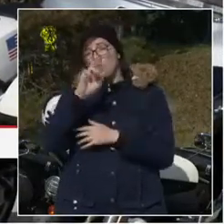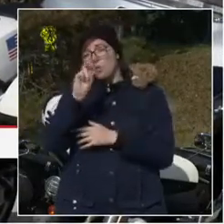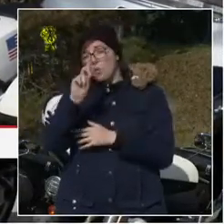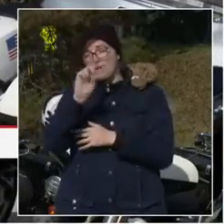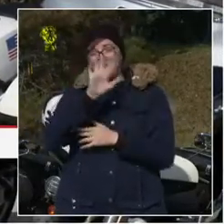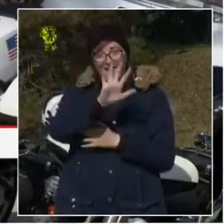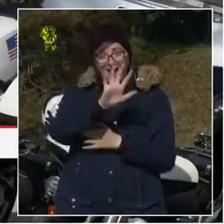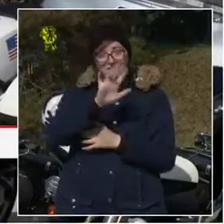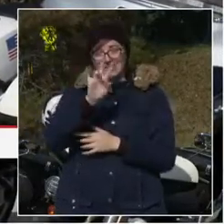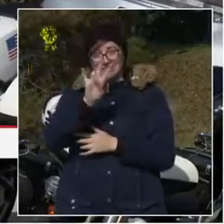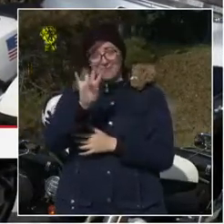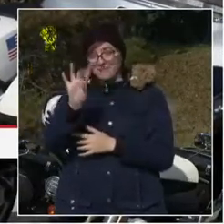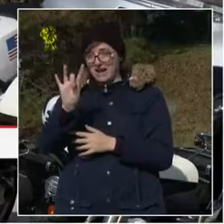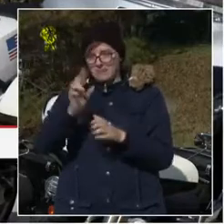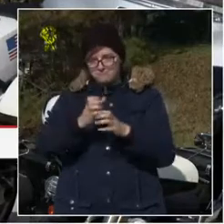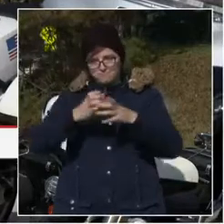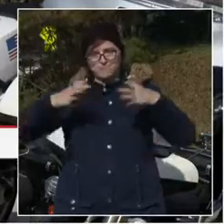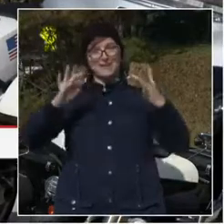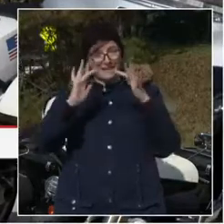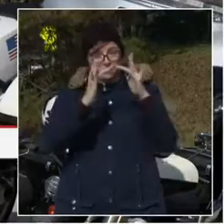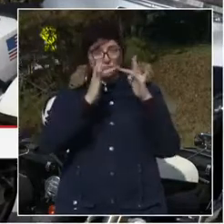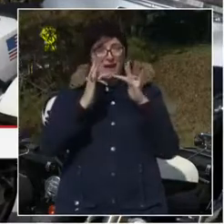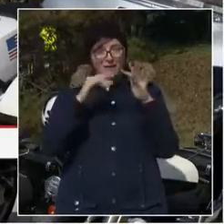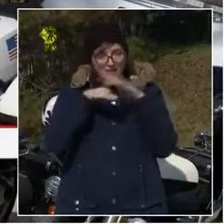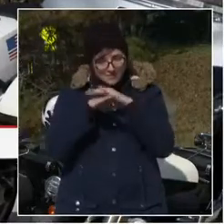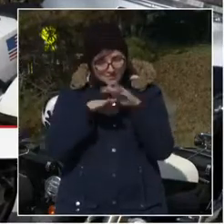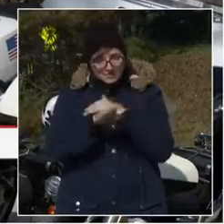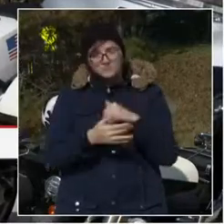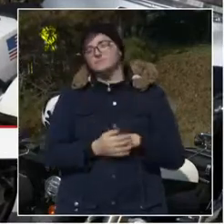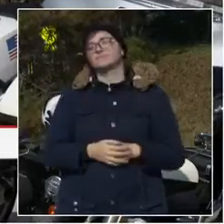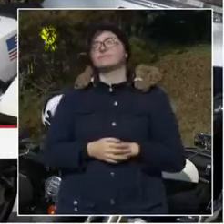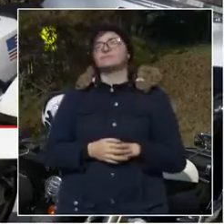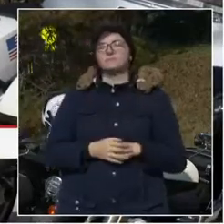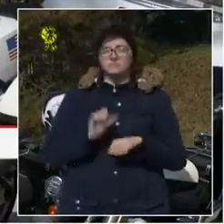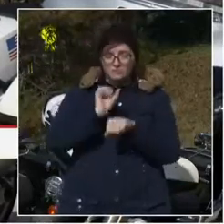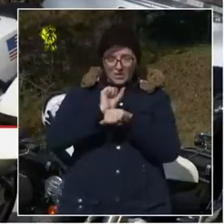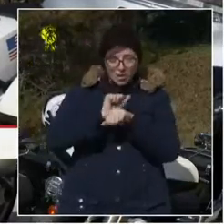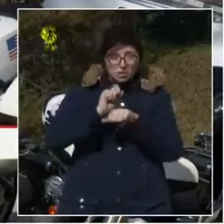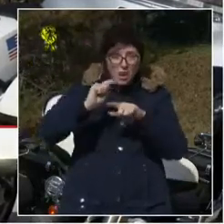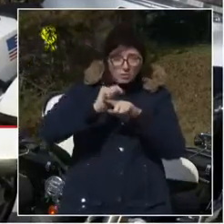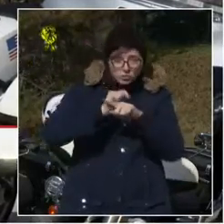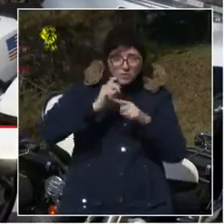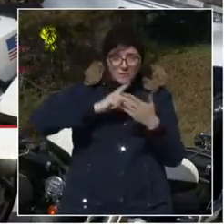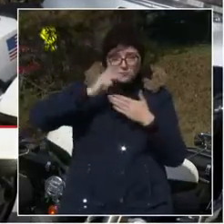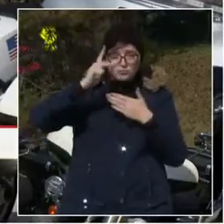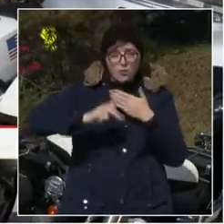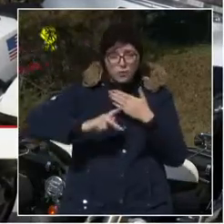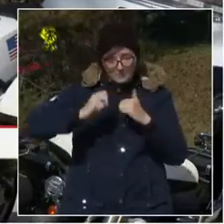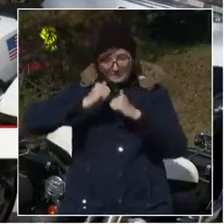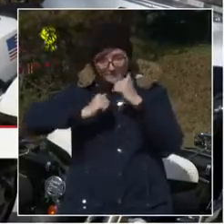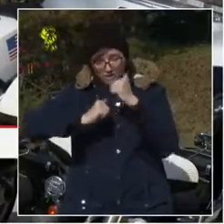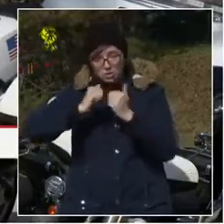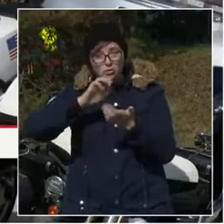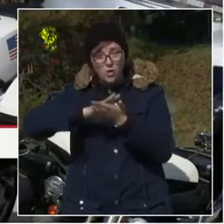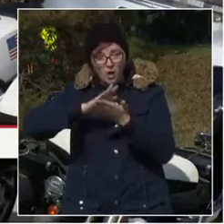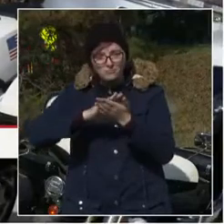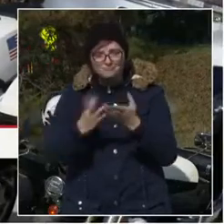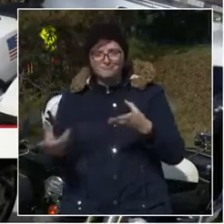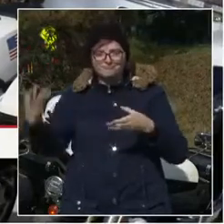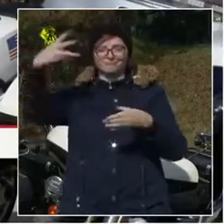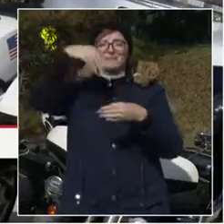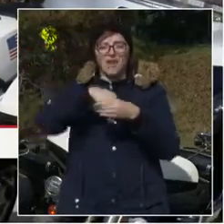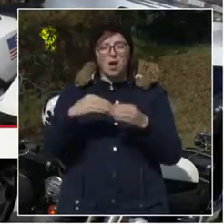7, and 8, building on our job training programs at the DC Infrastructure Academy to